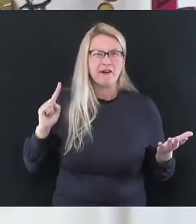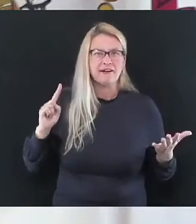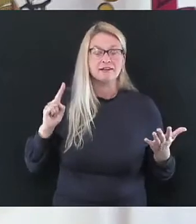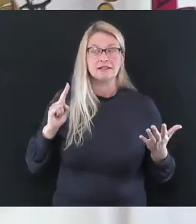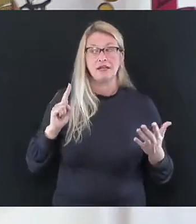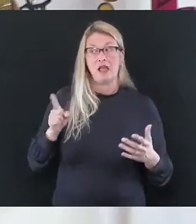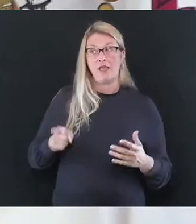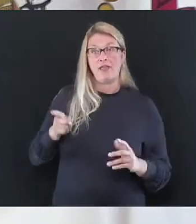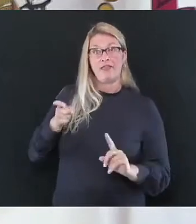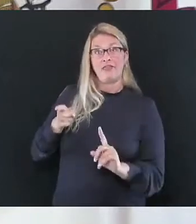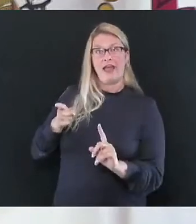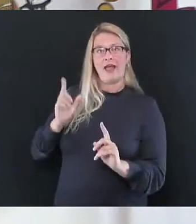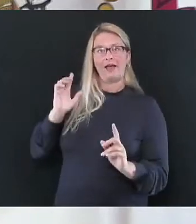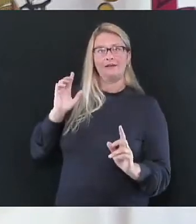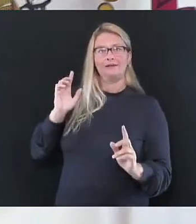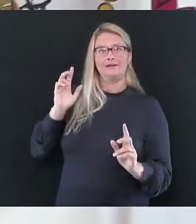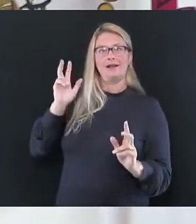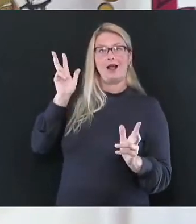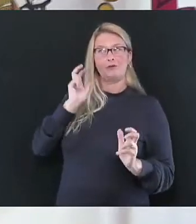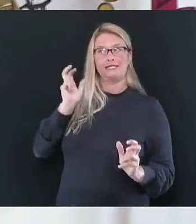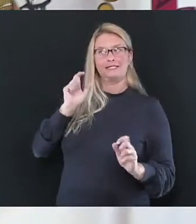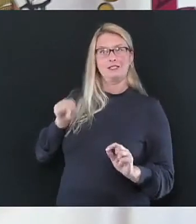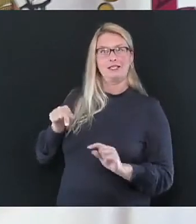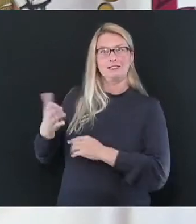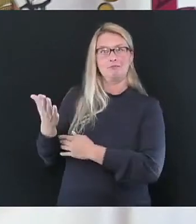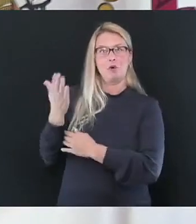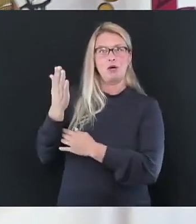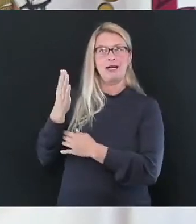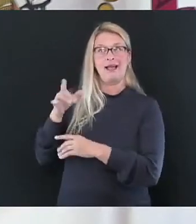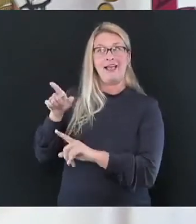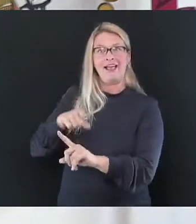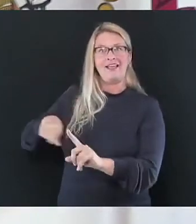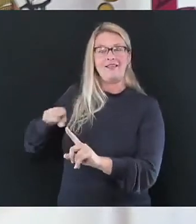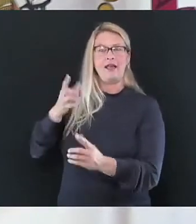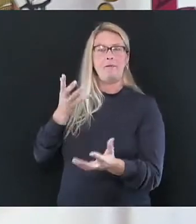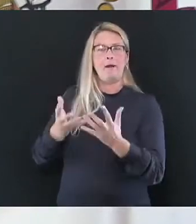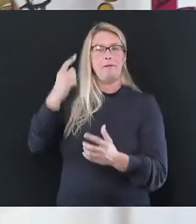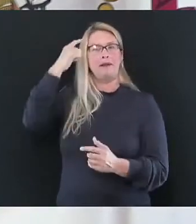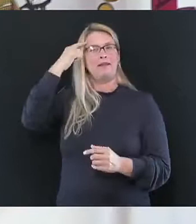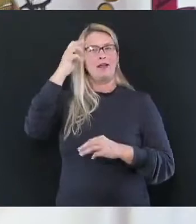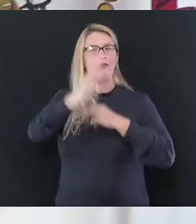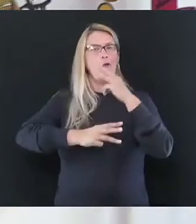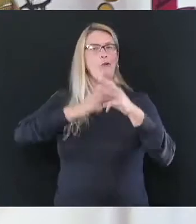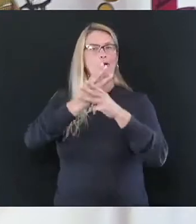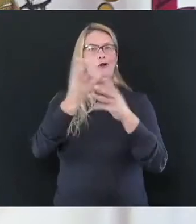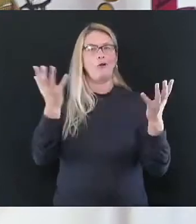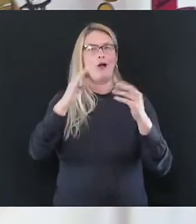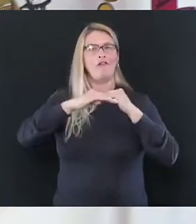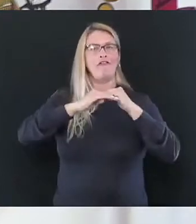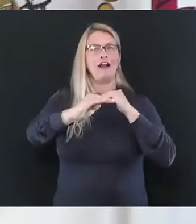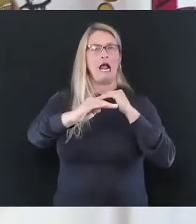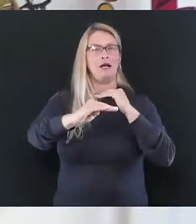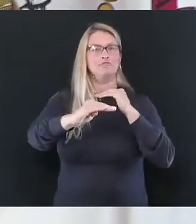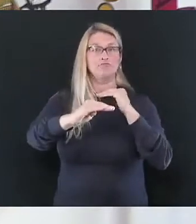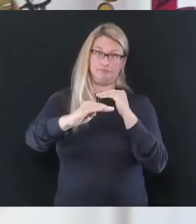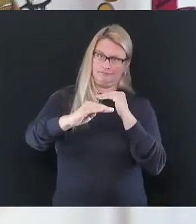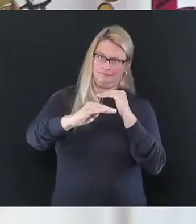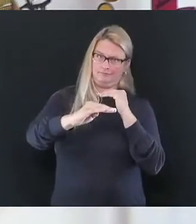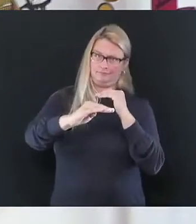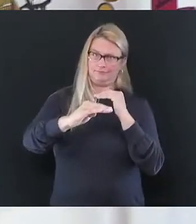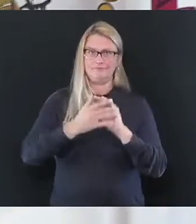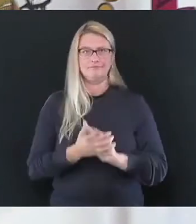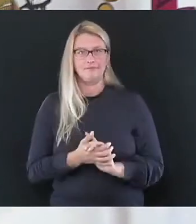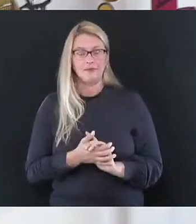said, they're probably the very people that still think the world's flat. I don't want to